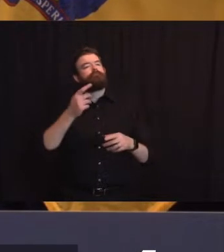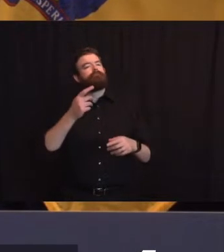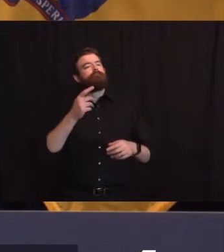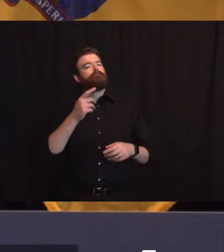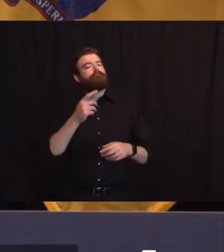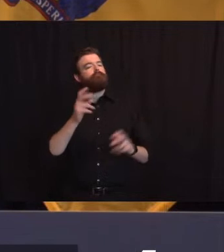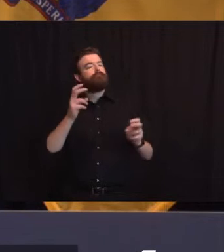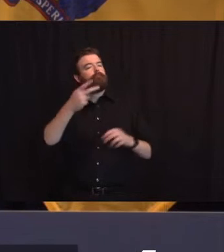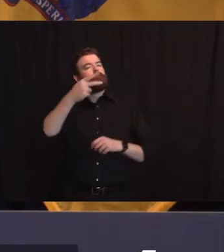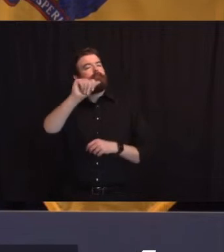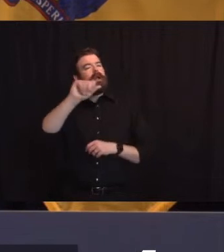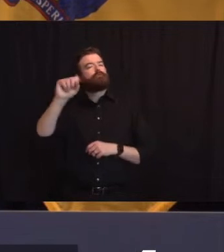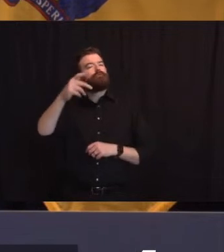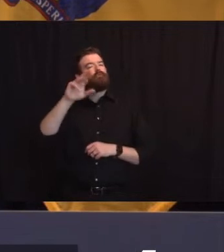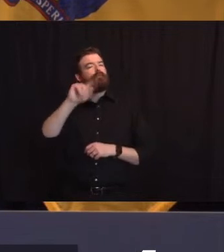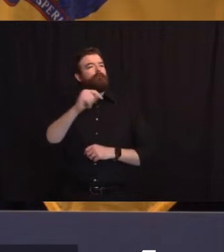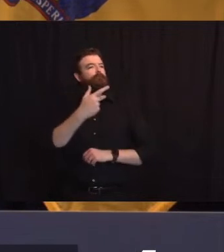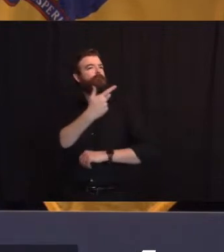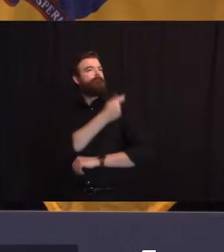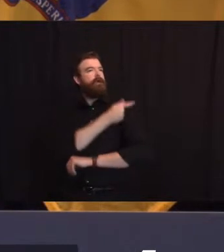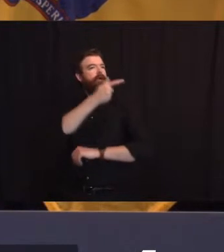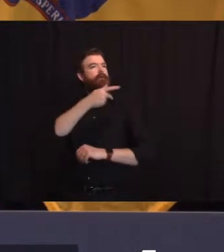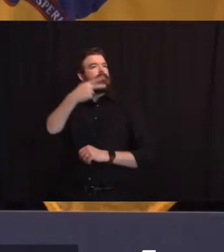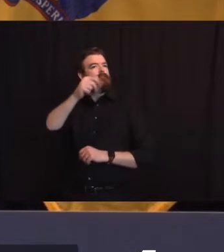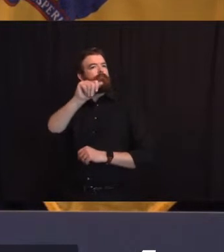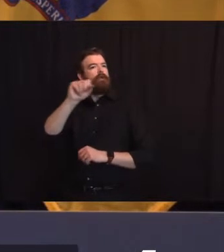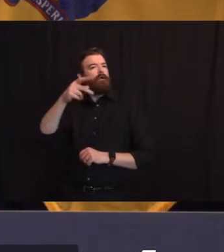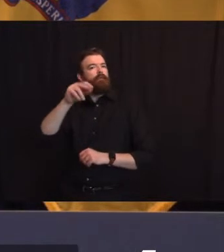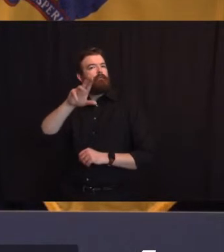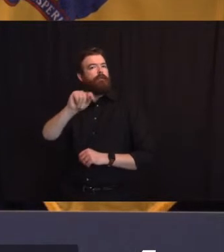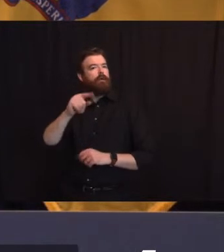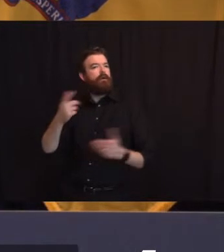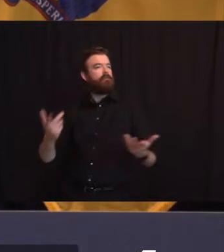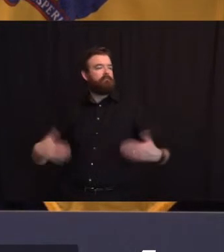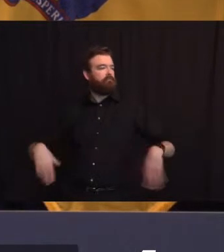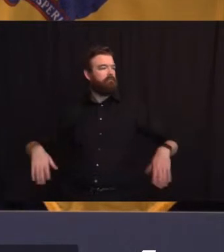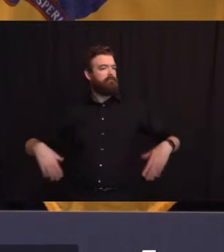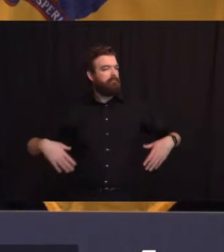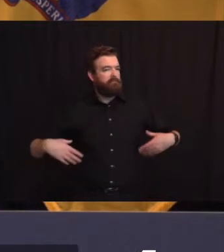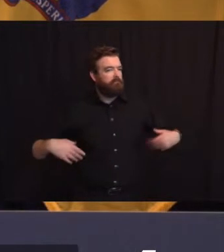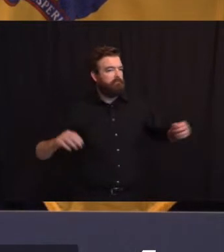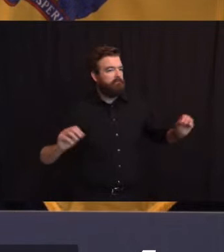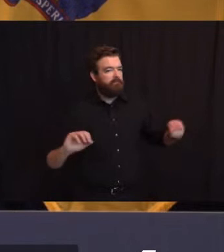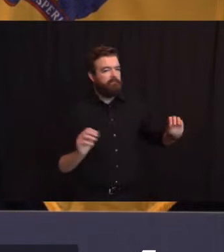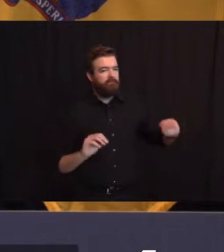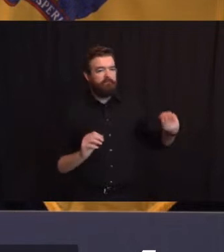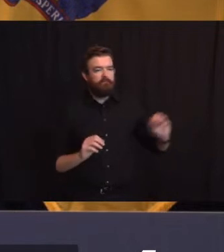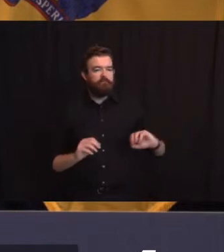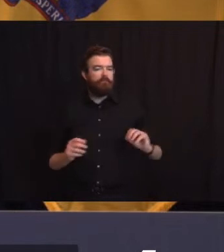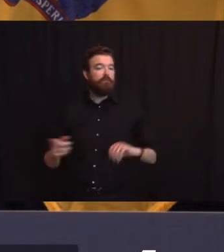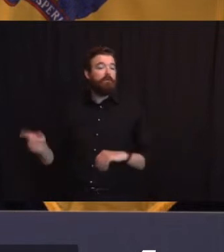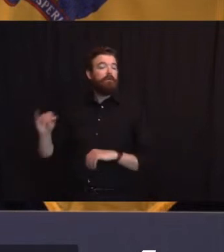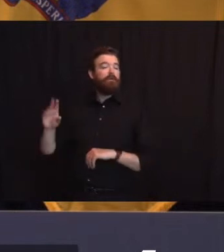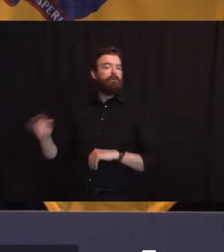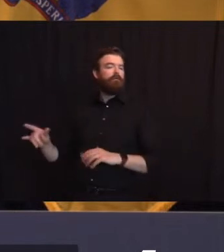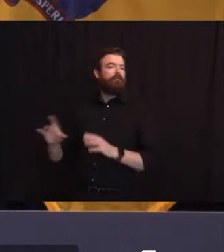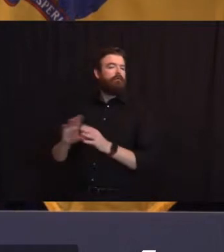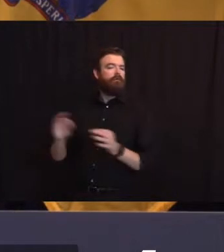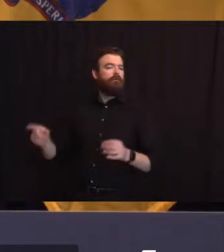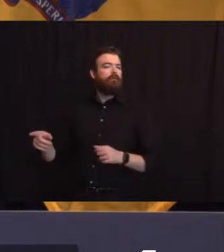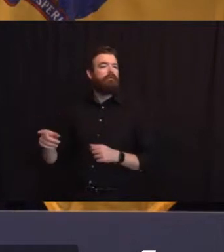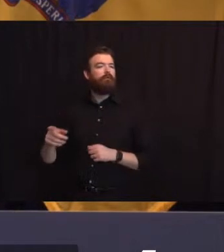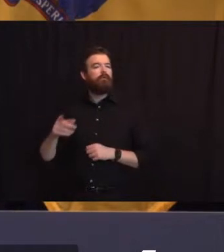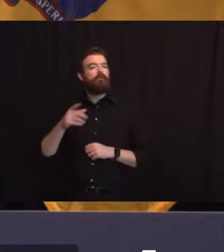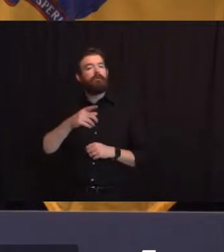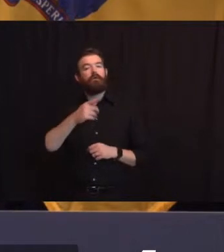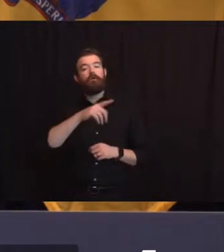there yet. Judy talks every day about Latino and Black penetration of the vaccine.